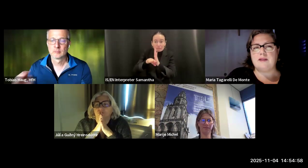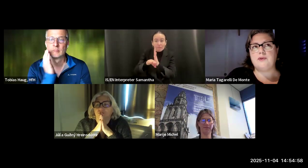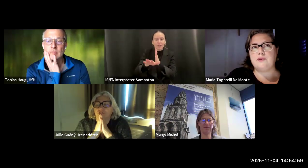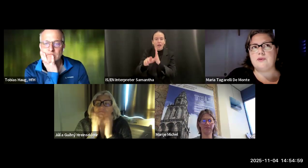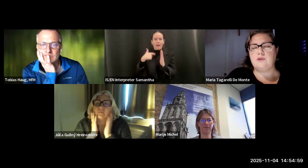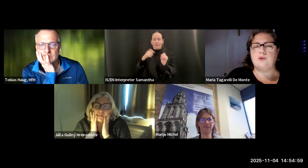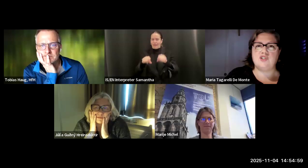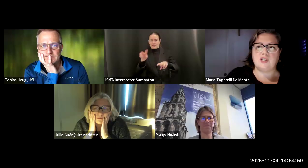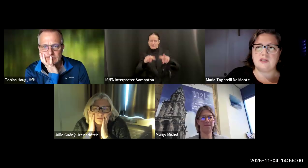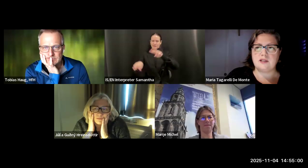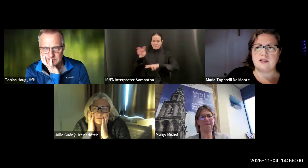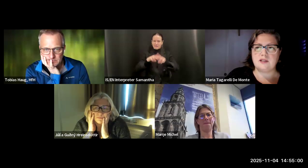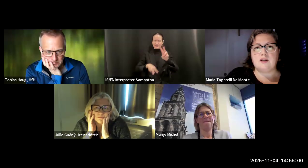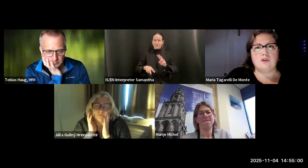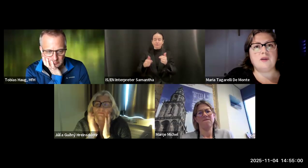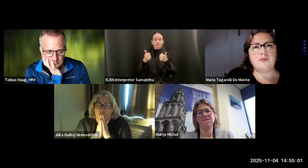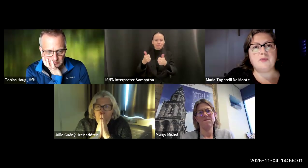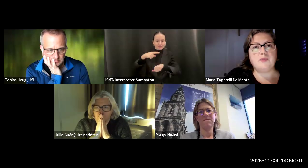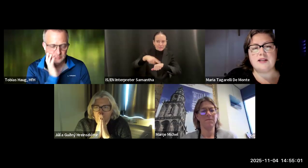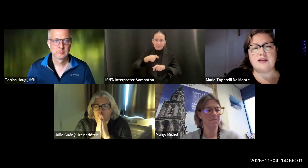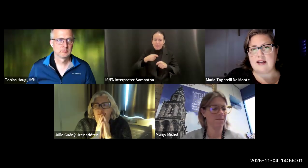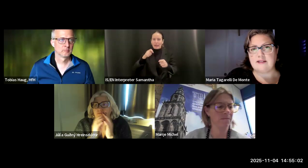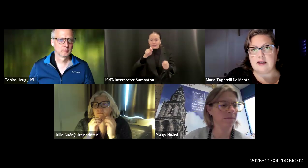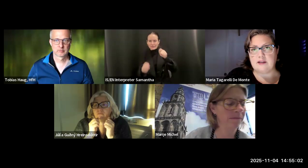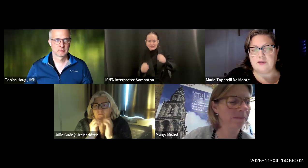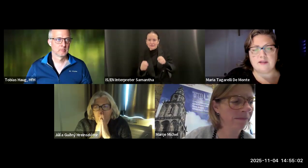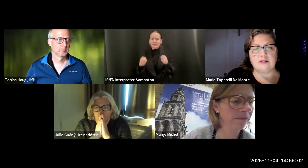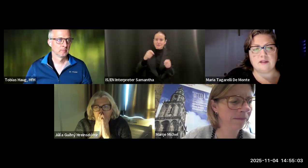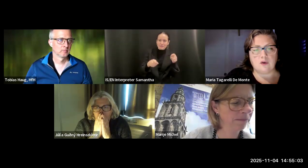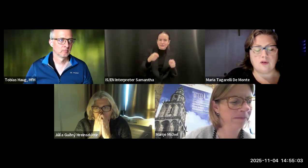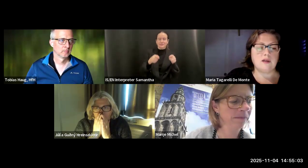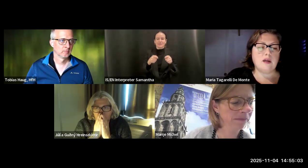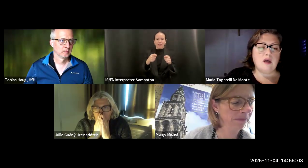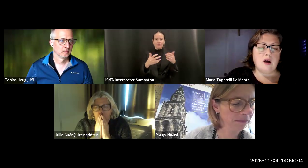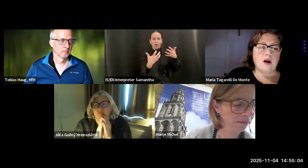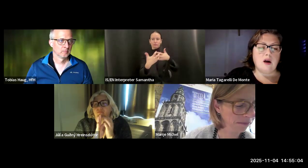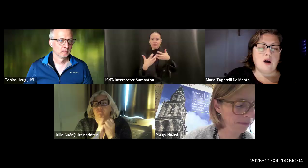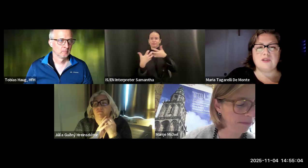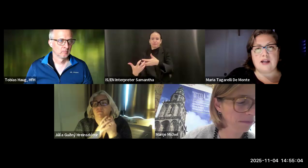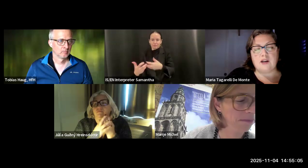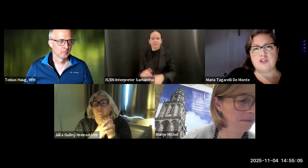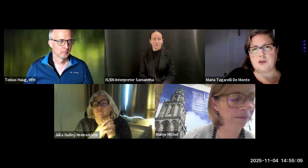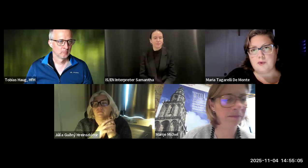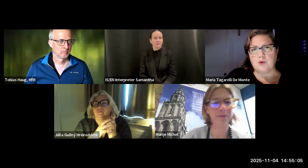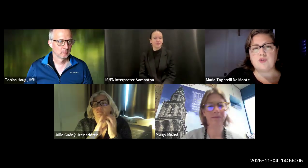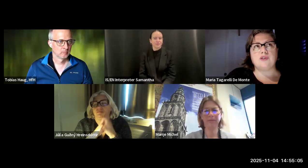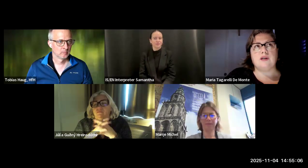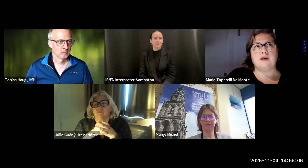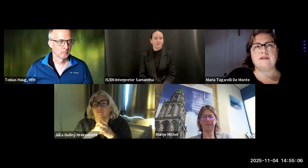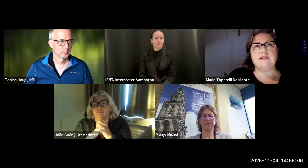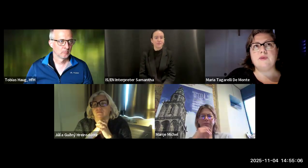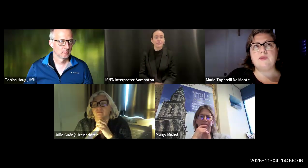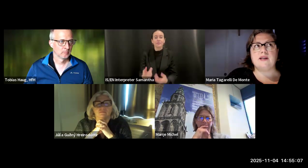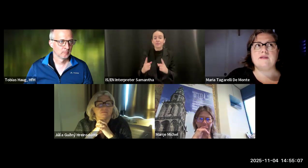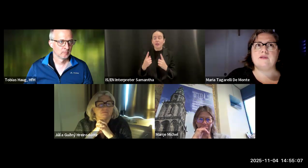the opportunity to adjust their learning process as I advance in the course. Also, the dialogic